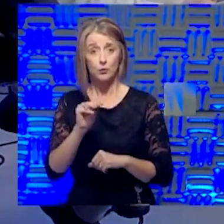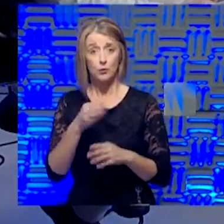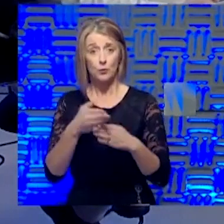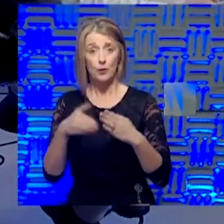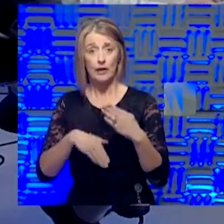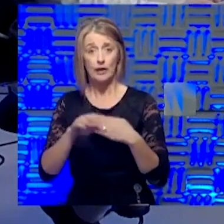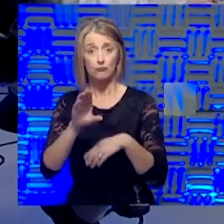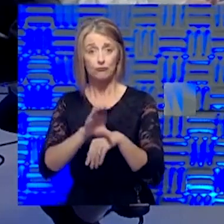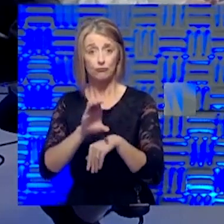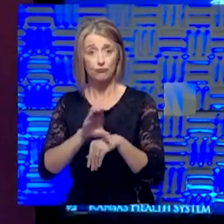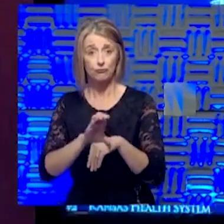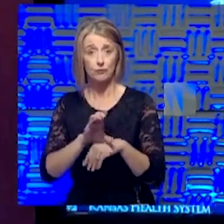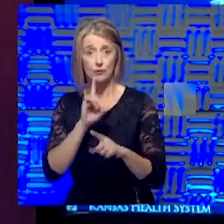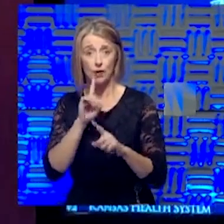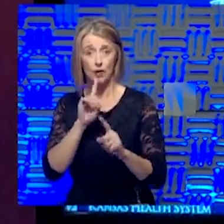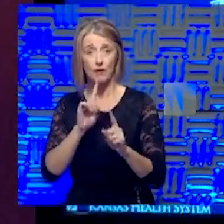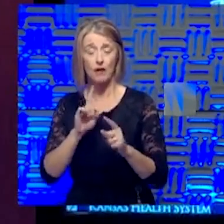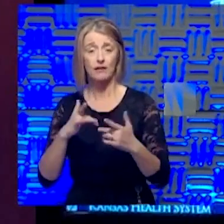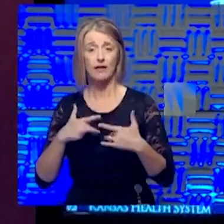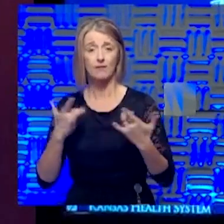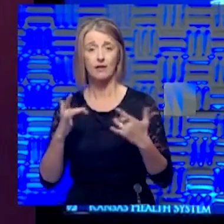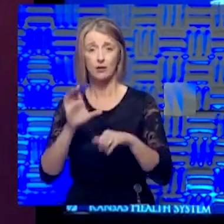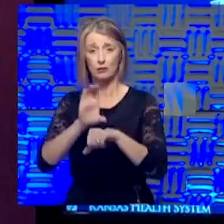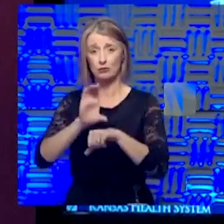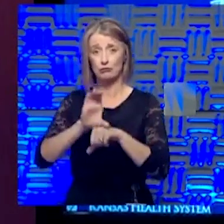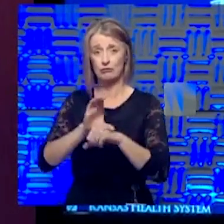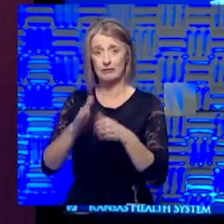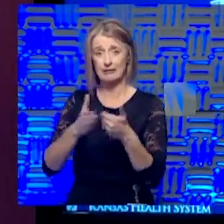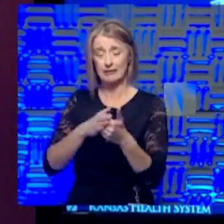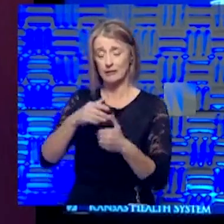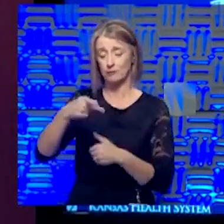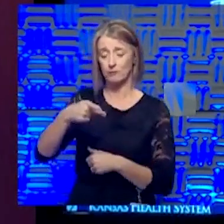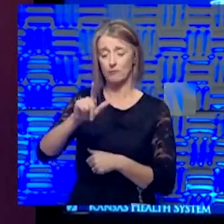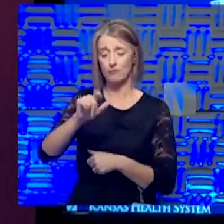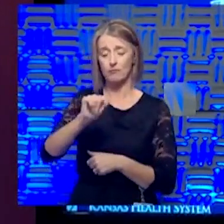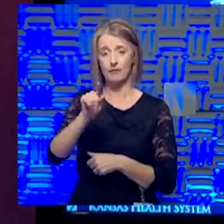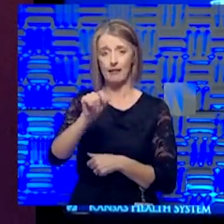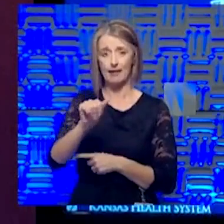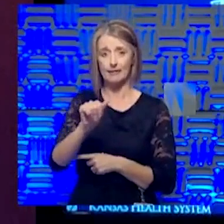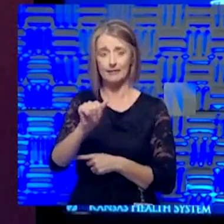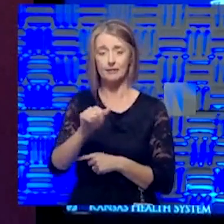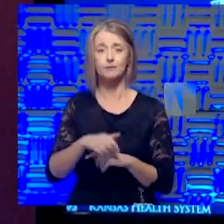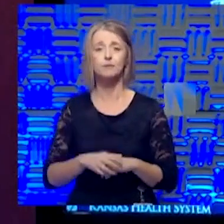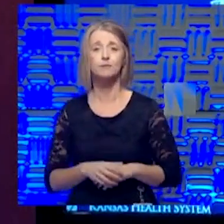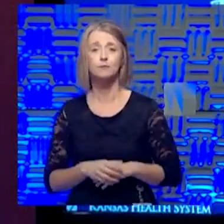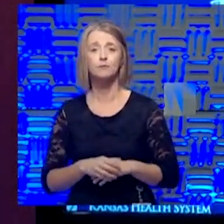about the events, and our church is right there on the plaza. We were Zooming, but